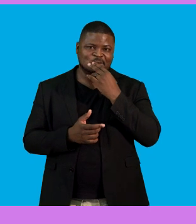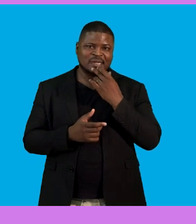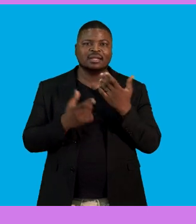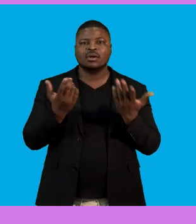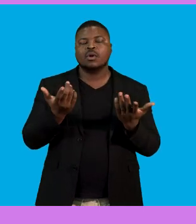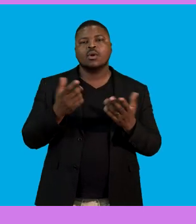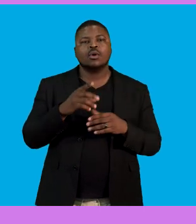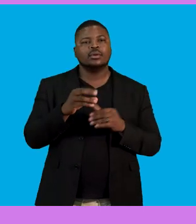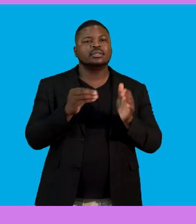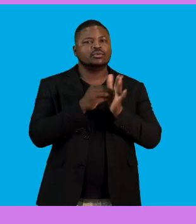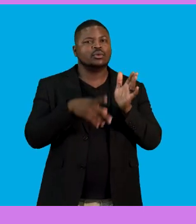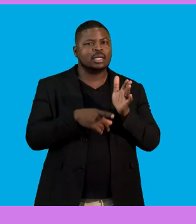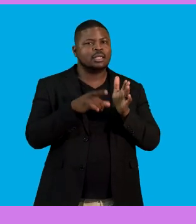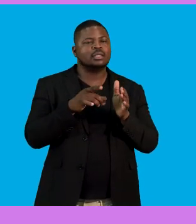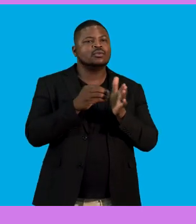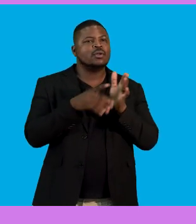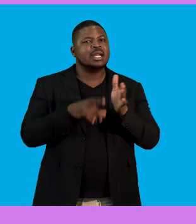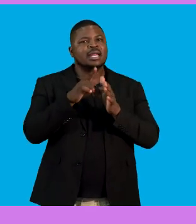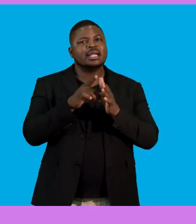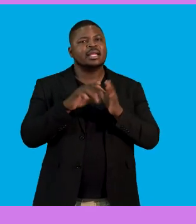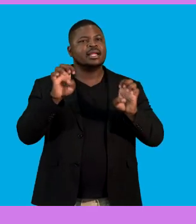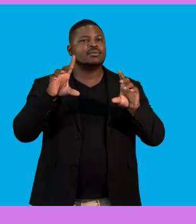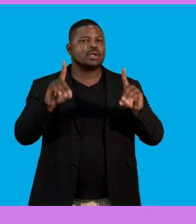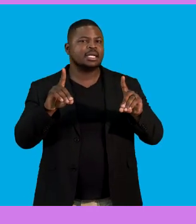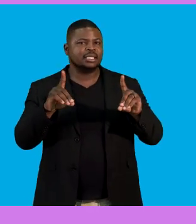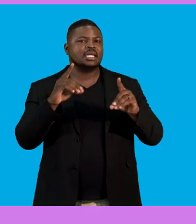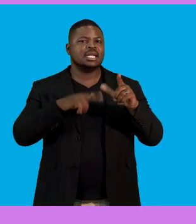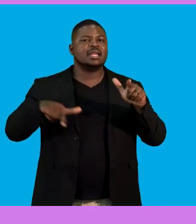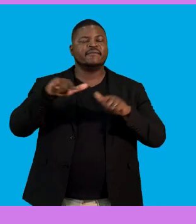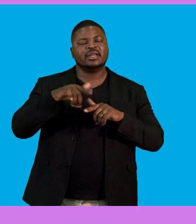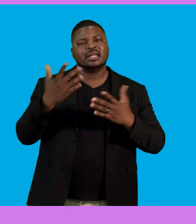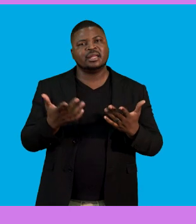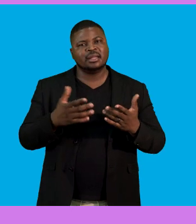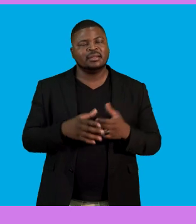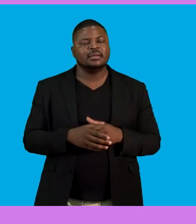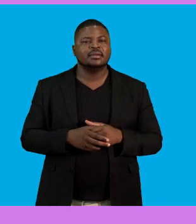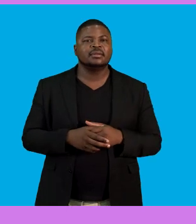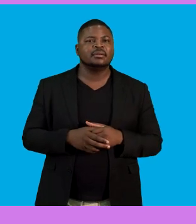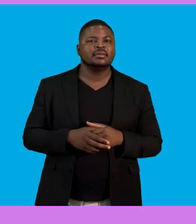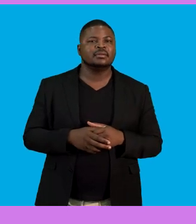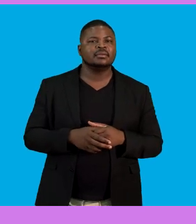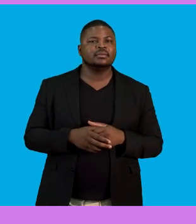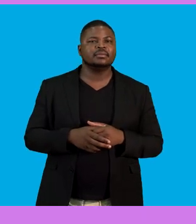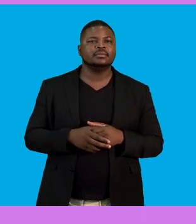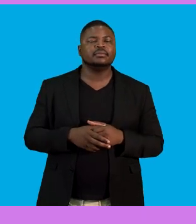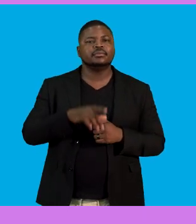level. Or it can say children's education level. So any, or not learner, but level.